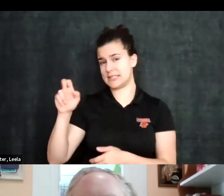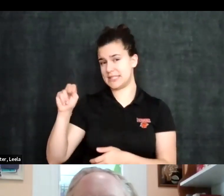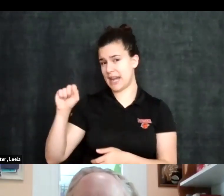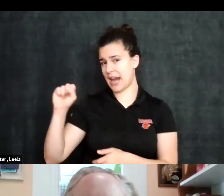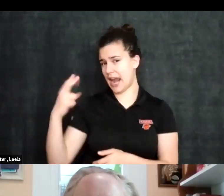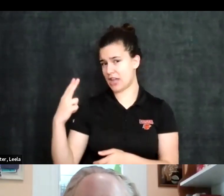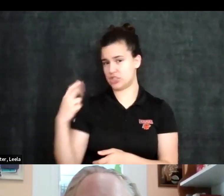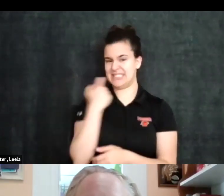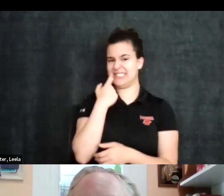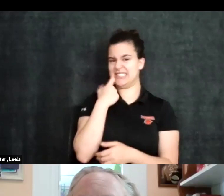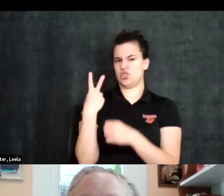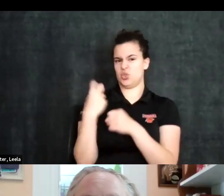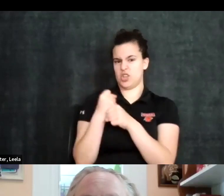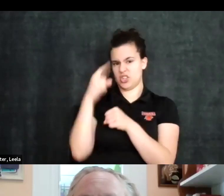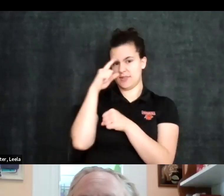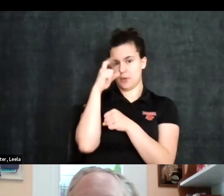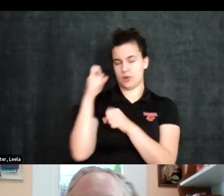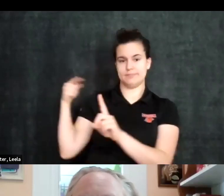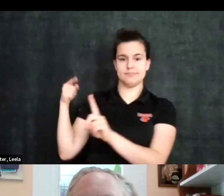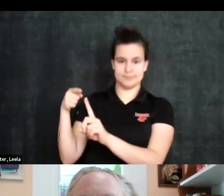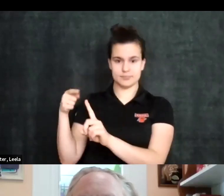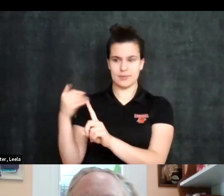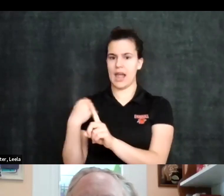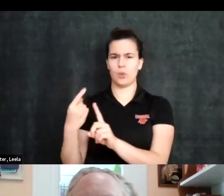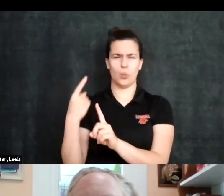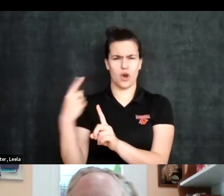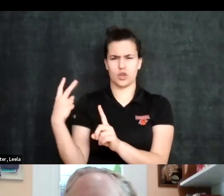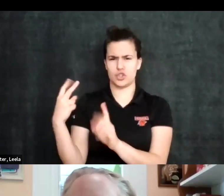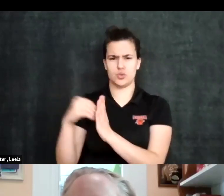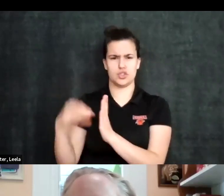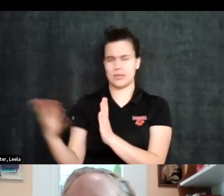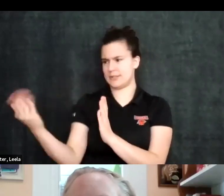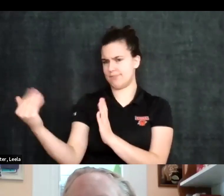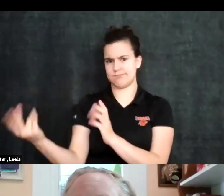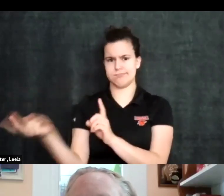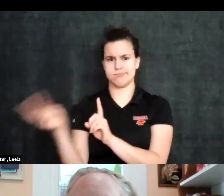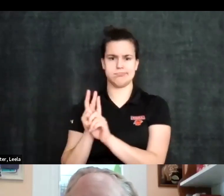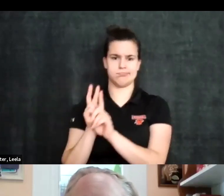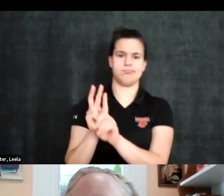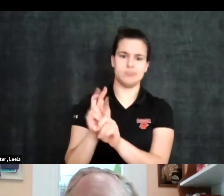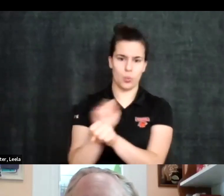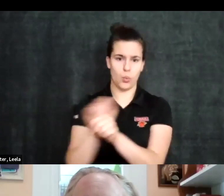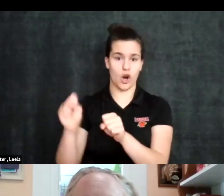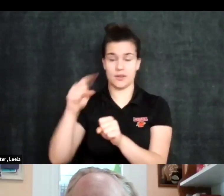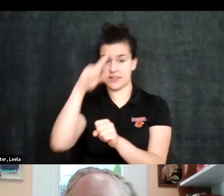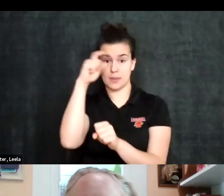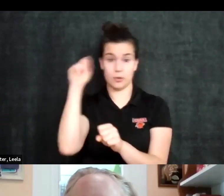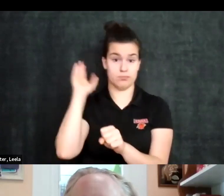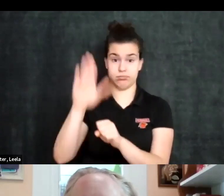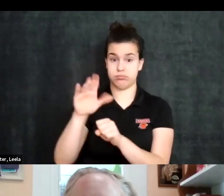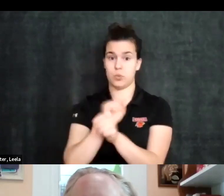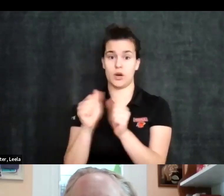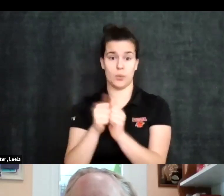2 summers has had, if 1 or 2 undergrads do summer work all summer with him, sponsored